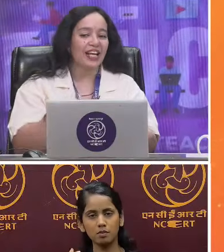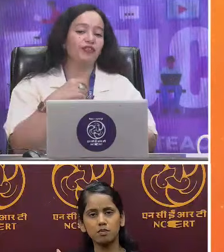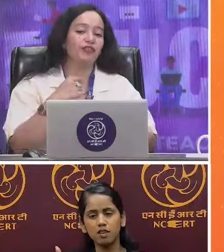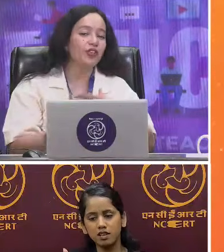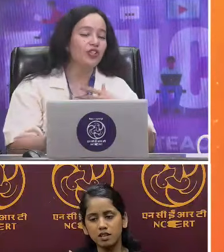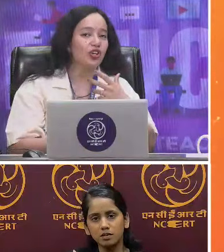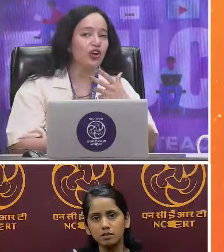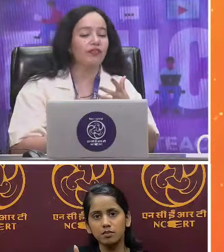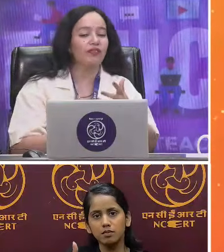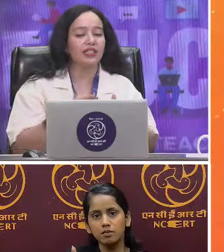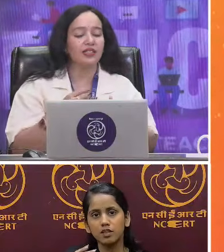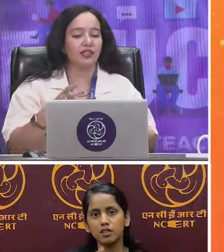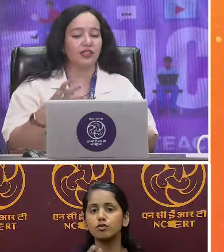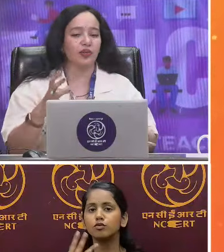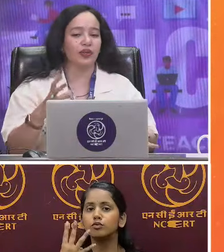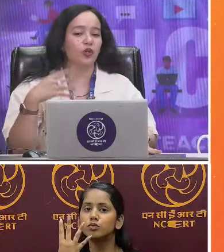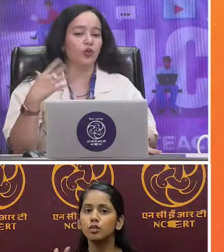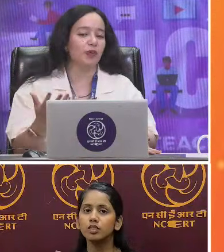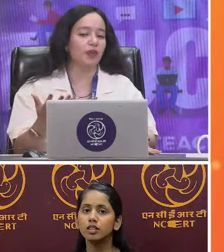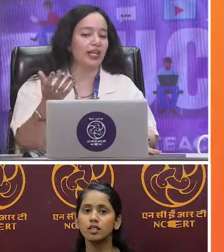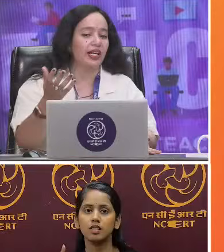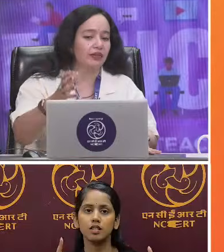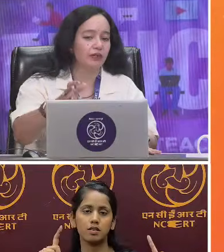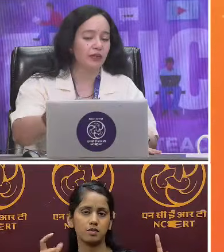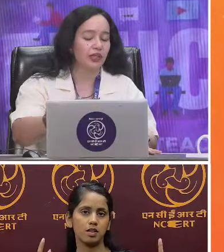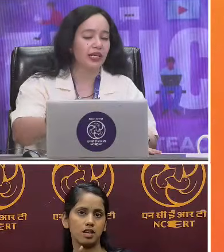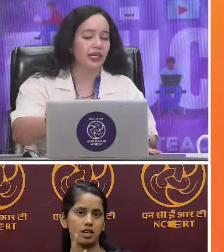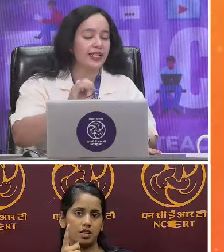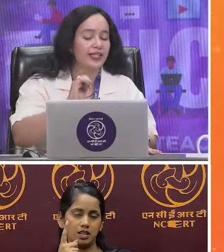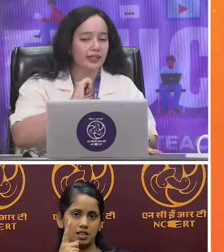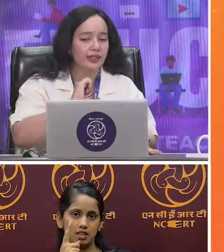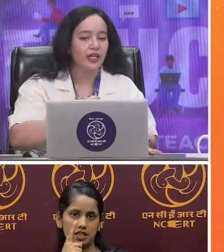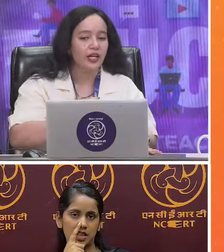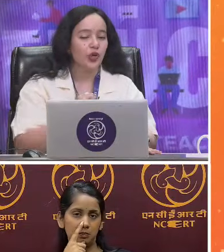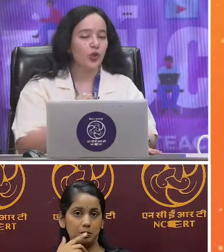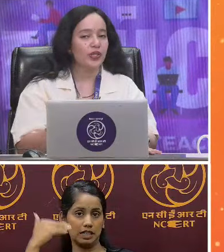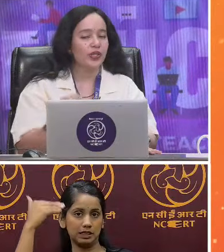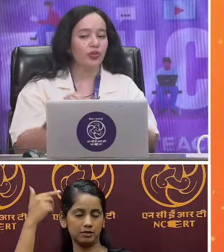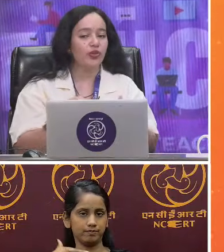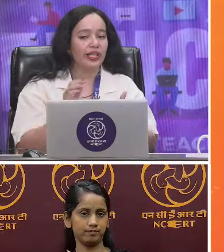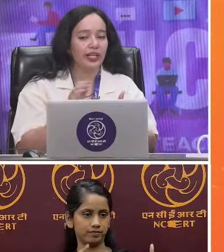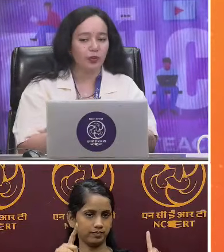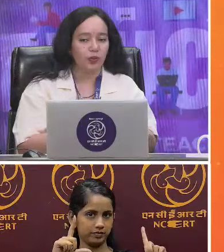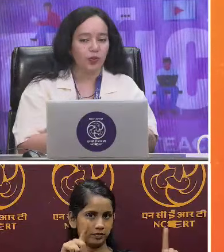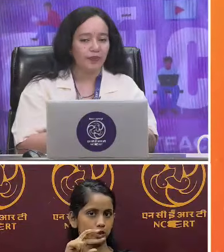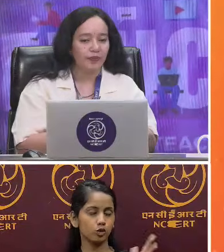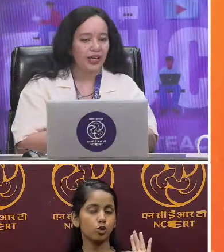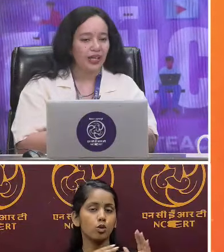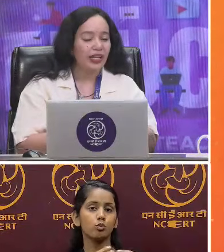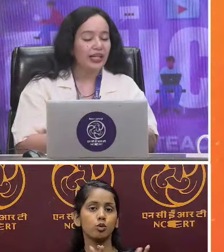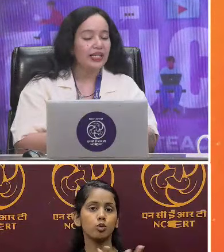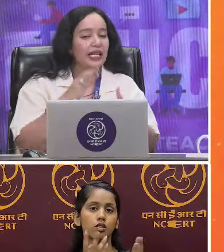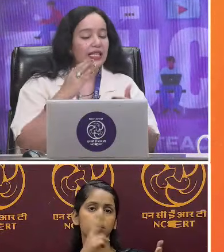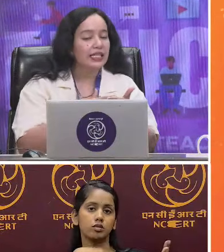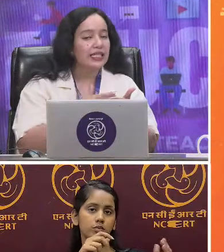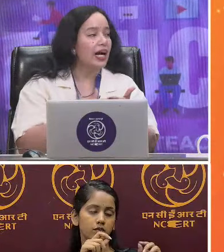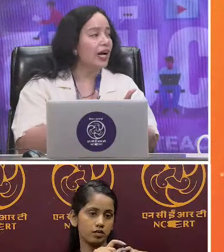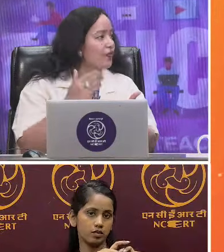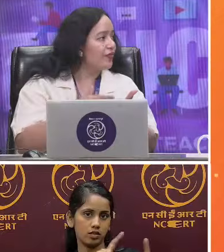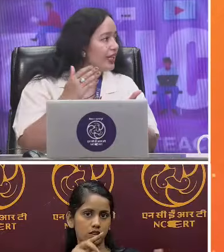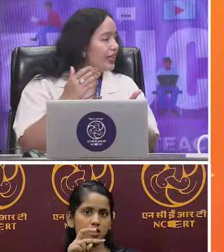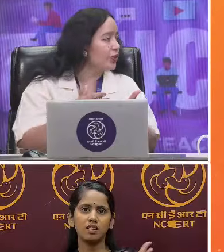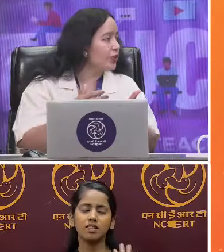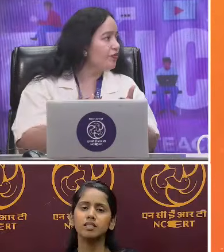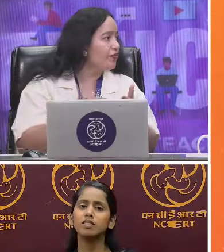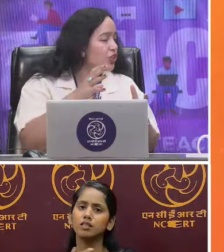and on the 4th shot, we just showing the close up of that elder sister who was, you know, reading a book. Okay. This is how